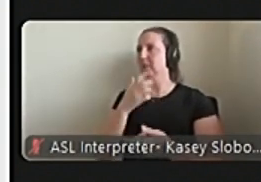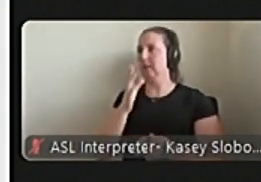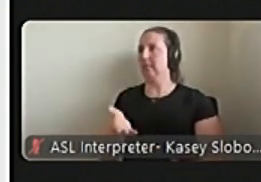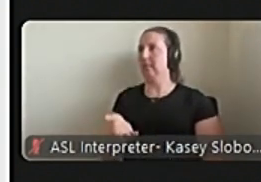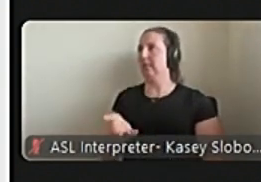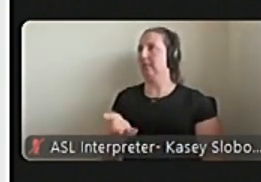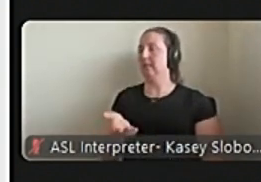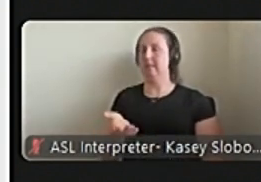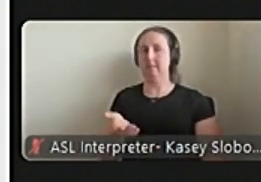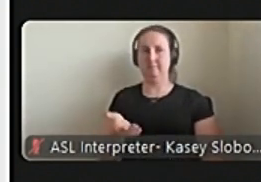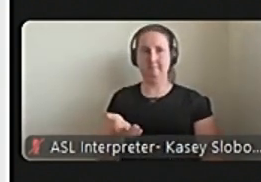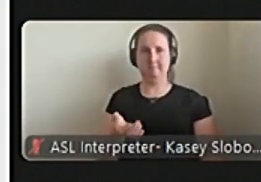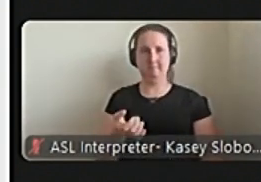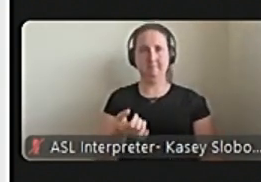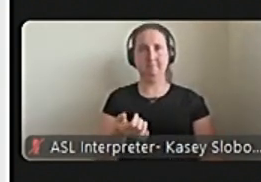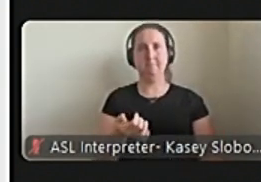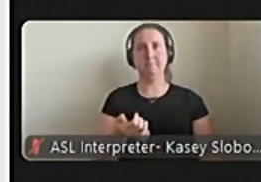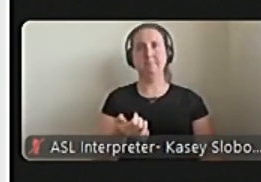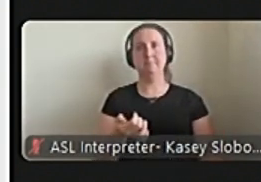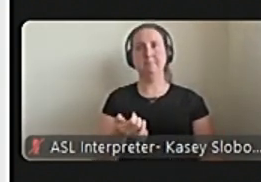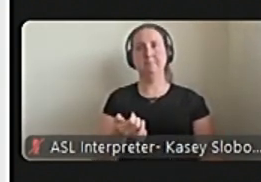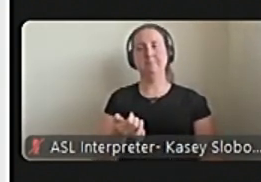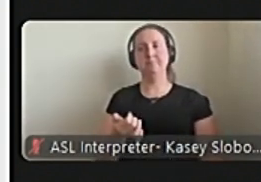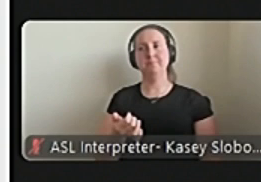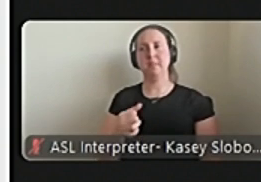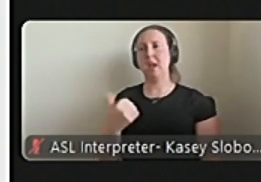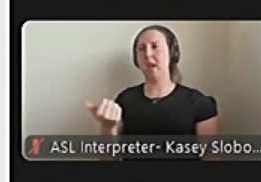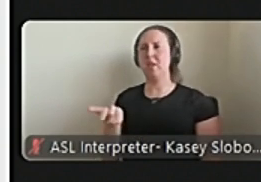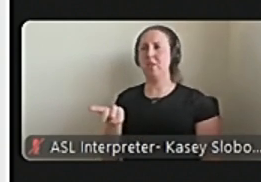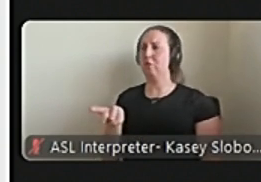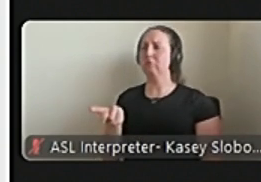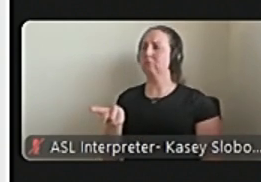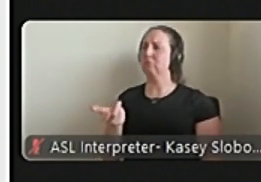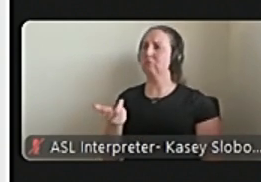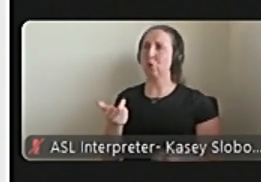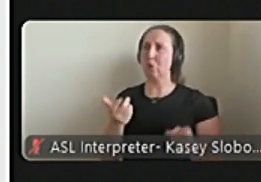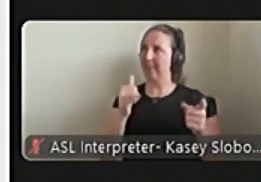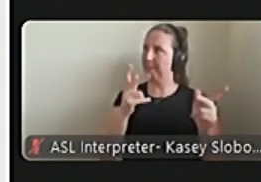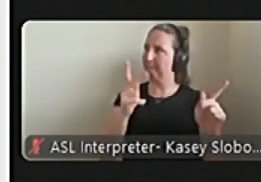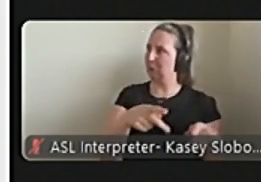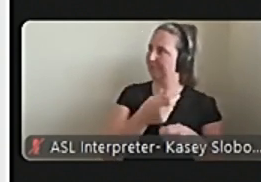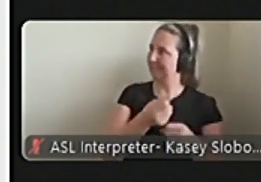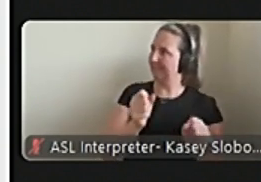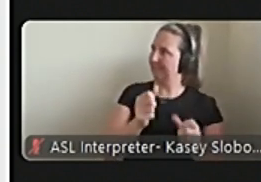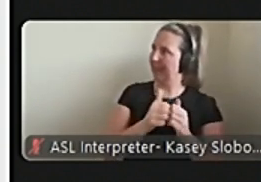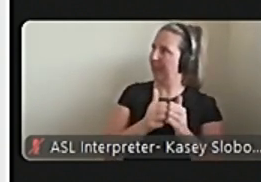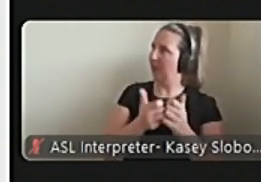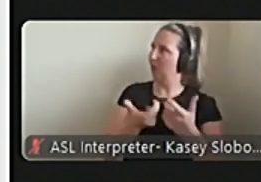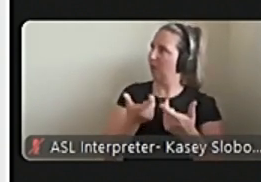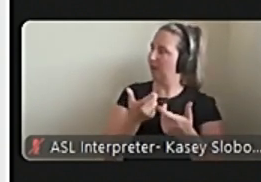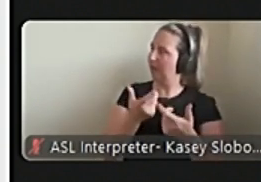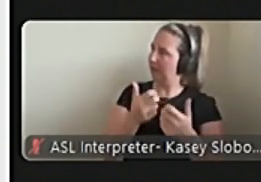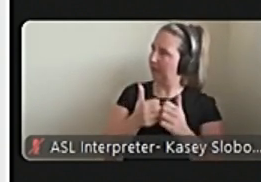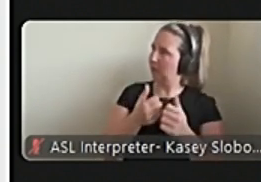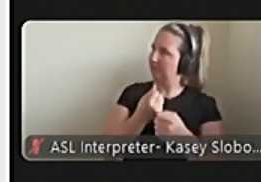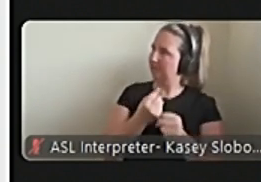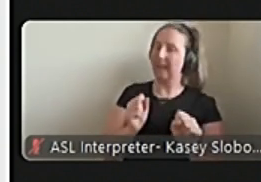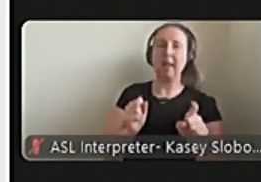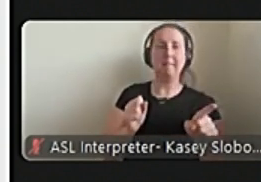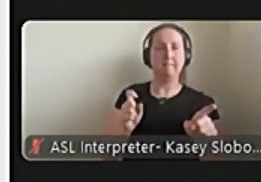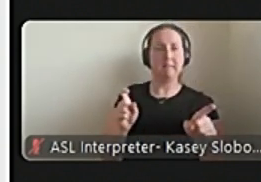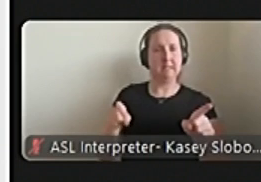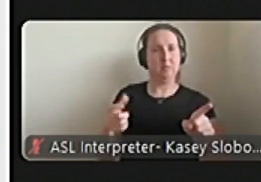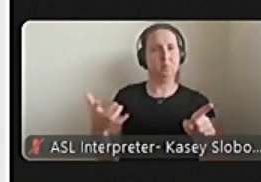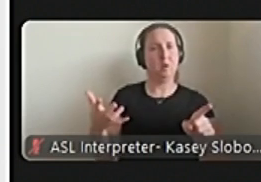And more importantly for all of us, it's how do we keep the individual safe? And what's needed, a lot of times